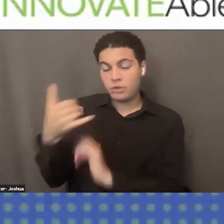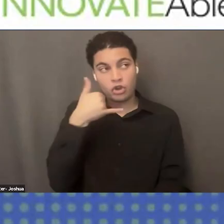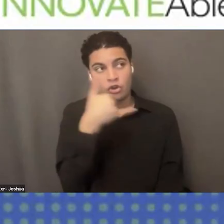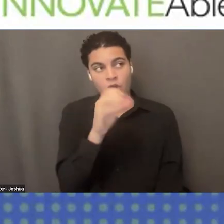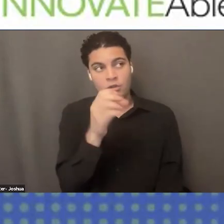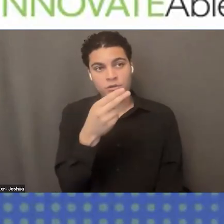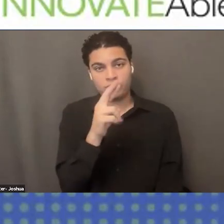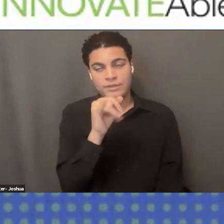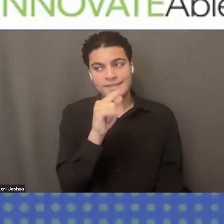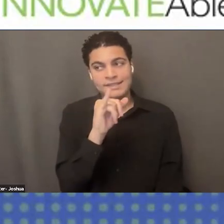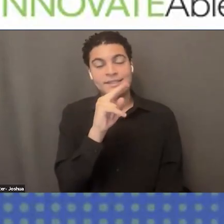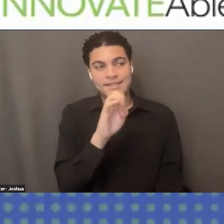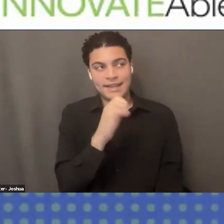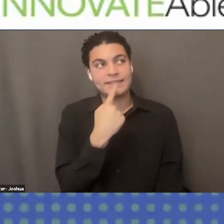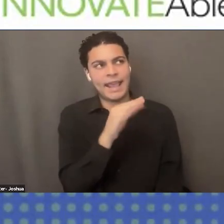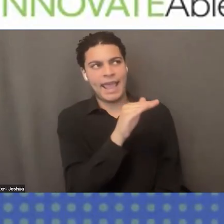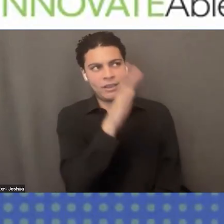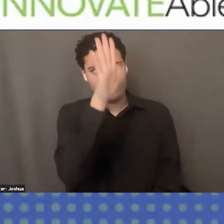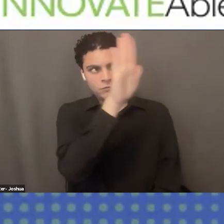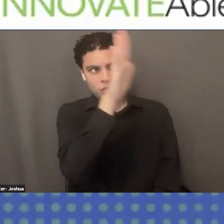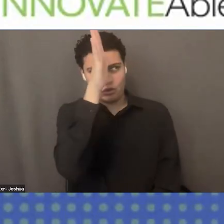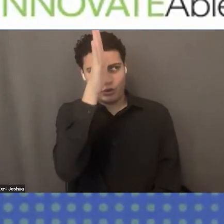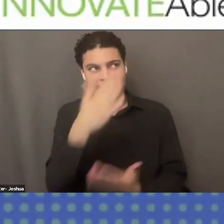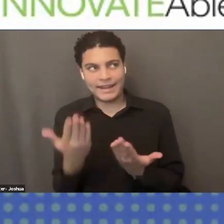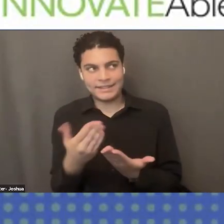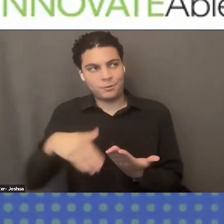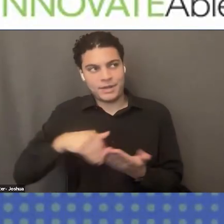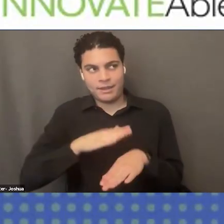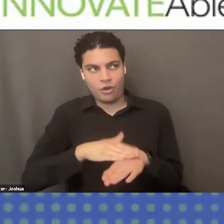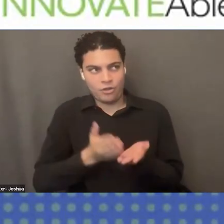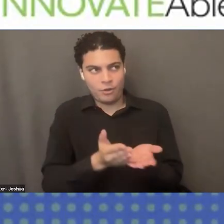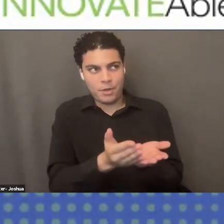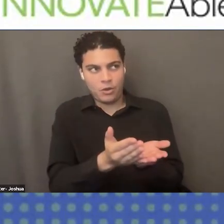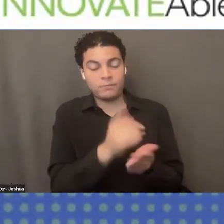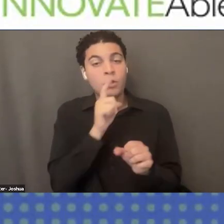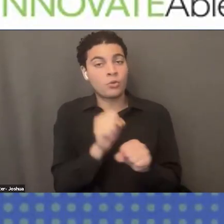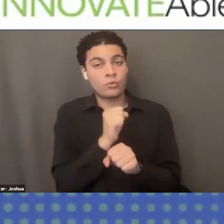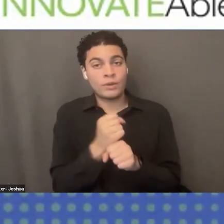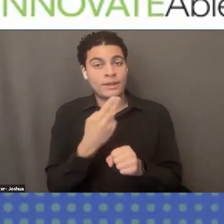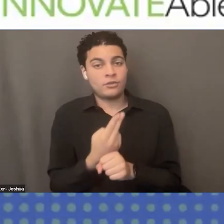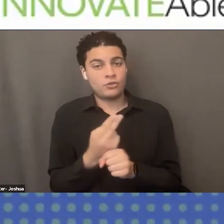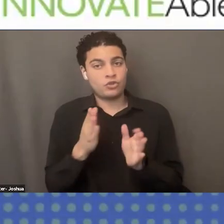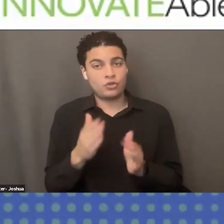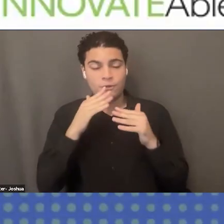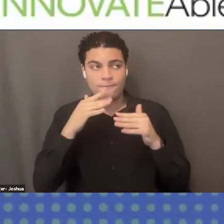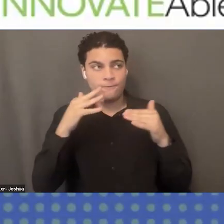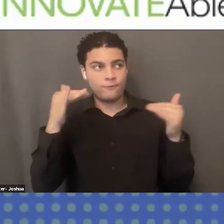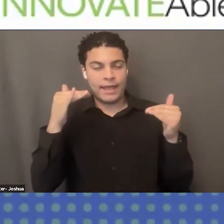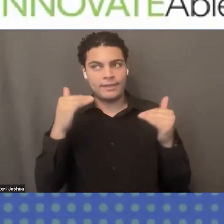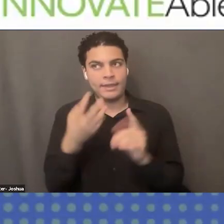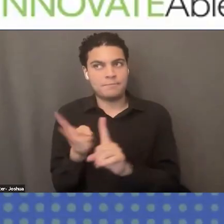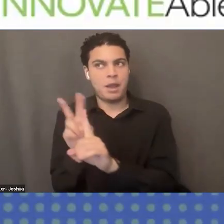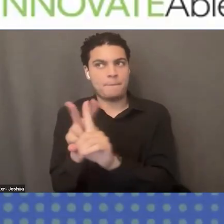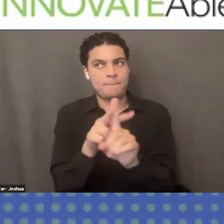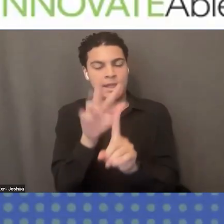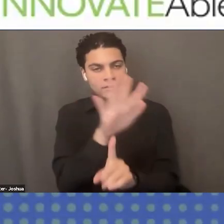back on the boat. Dad, get Okay. back on the boat. So it's super user friendly. It works all over the world. Like I said, as long